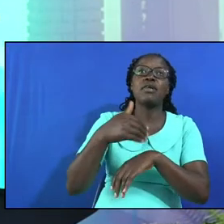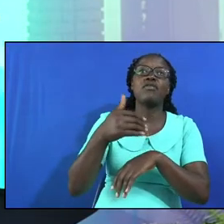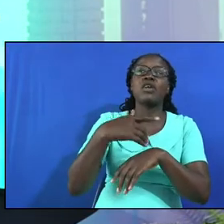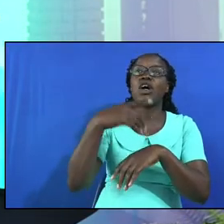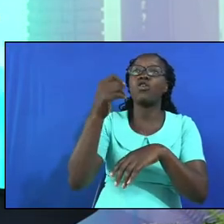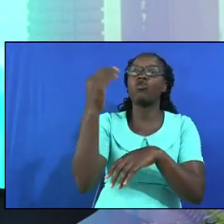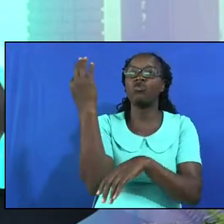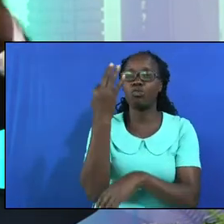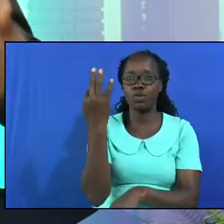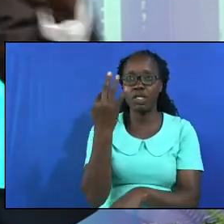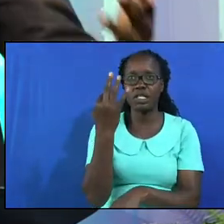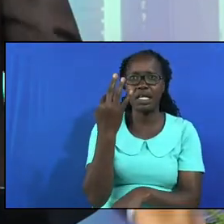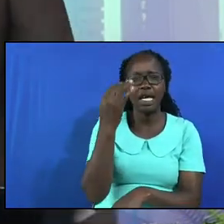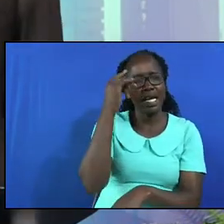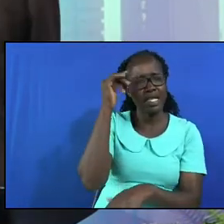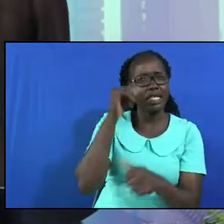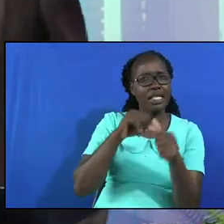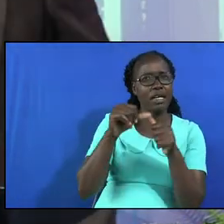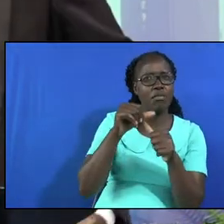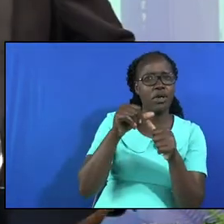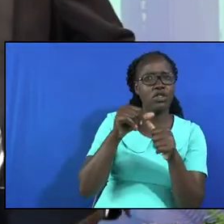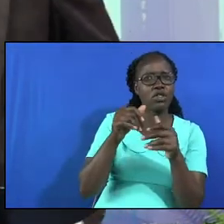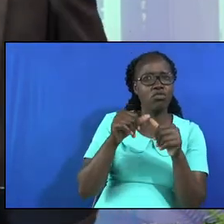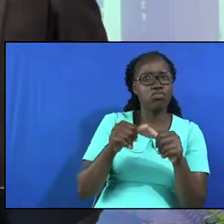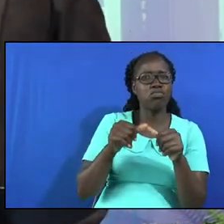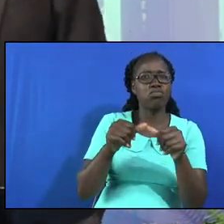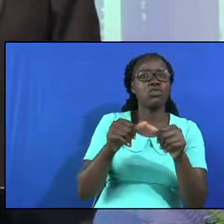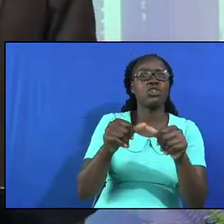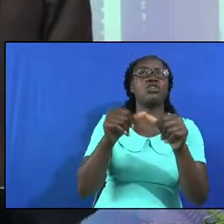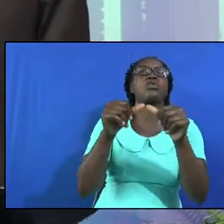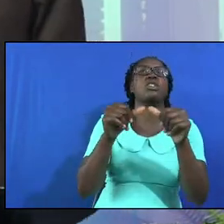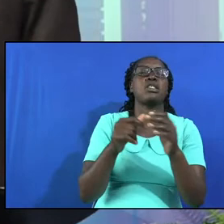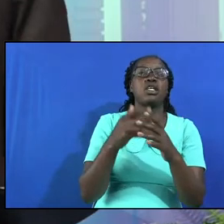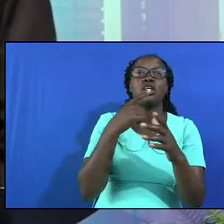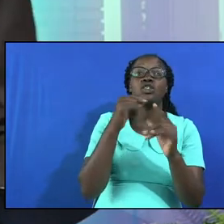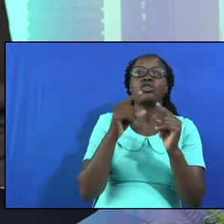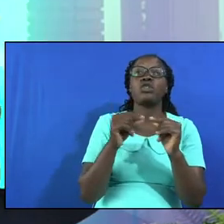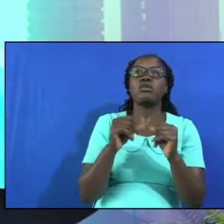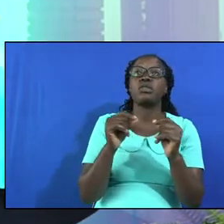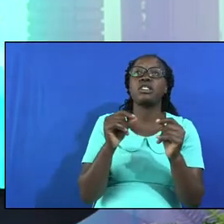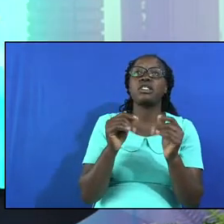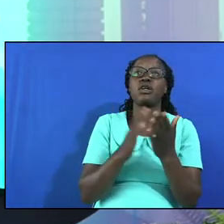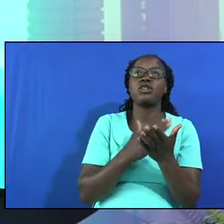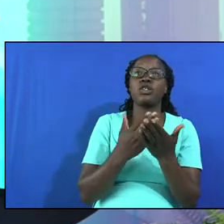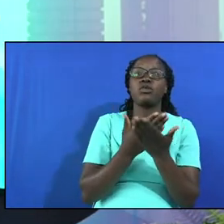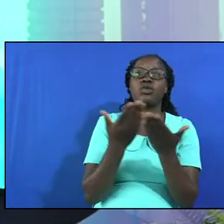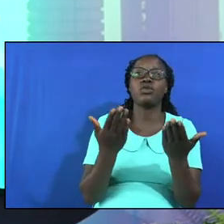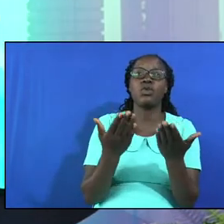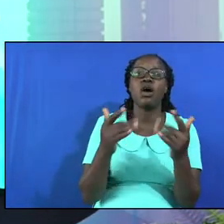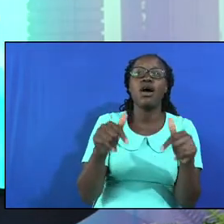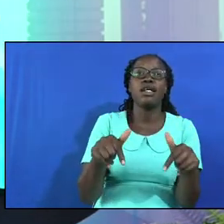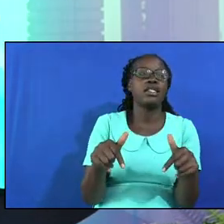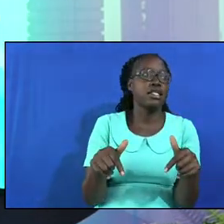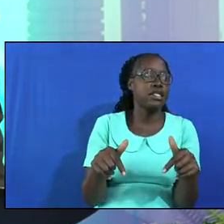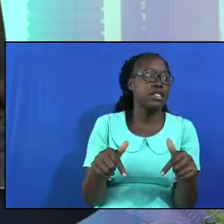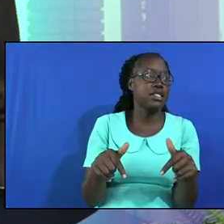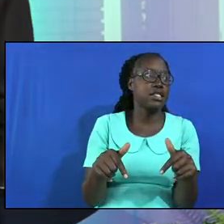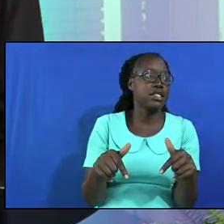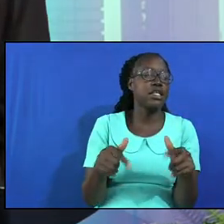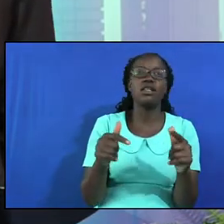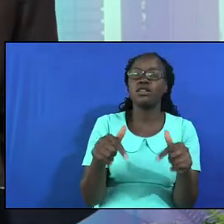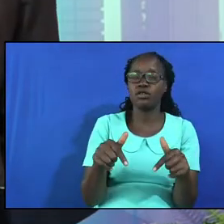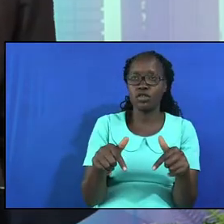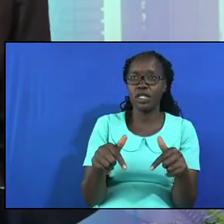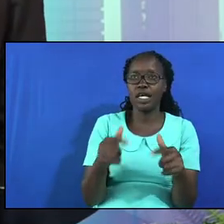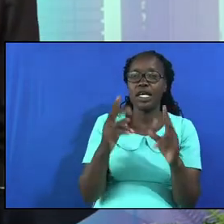go to preach, I think about it continuously. And so the message I want to share with you this